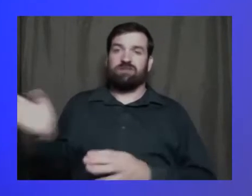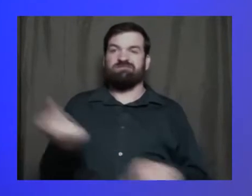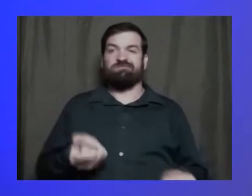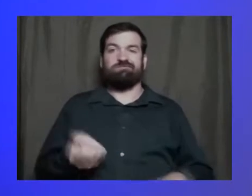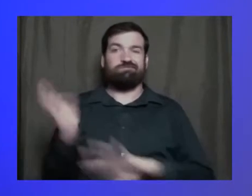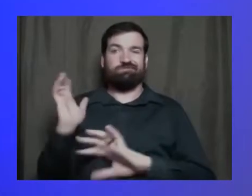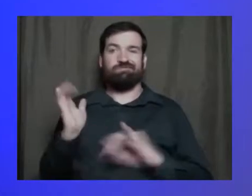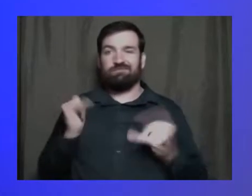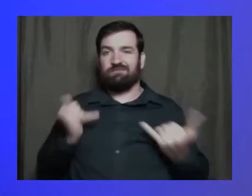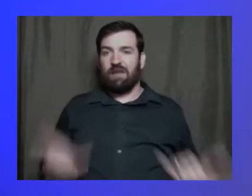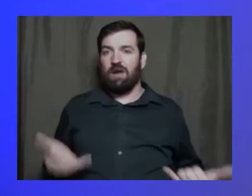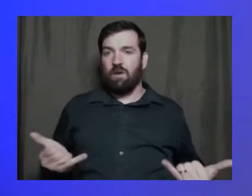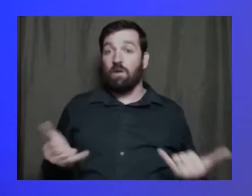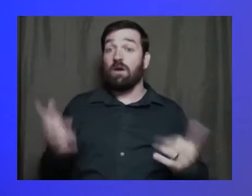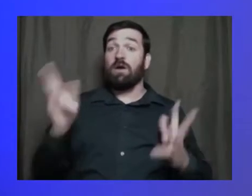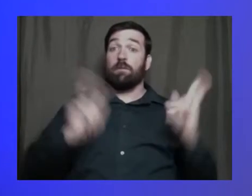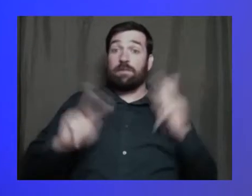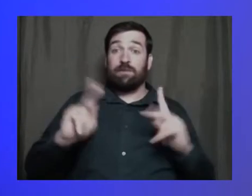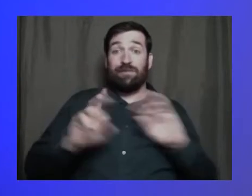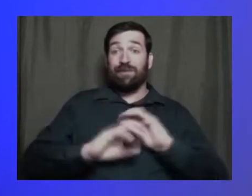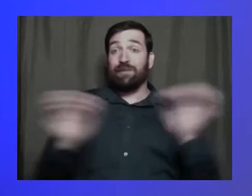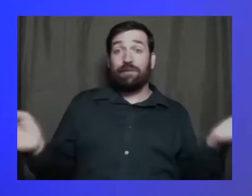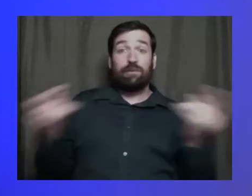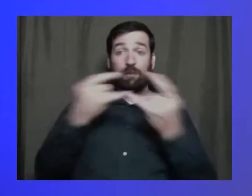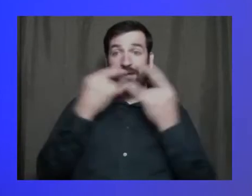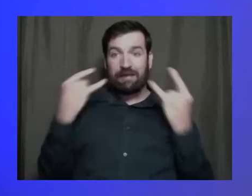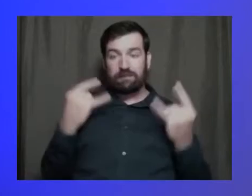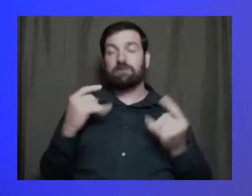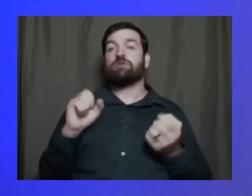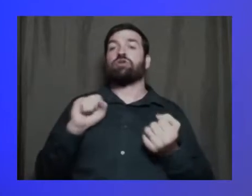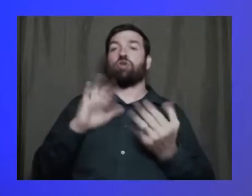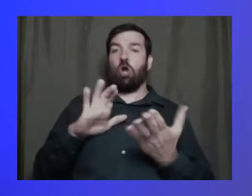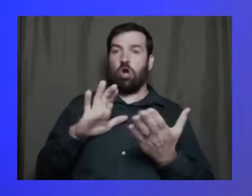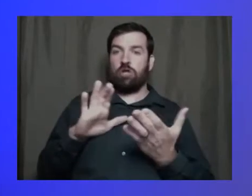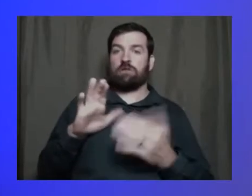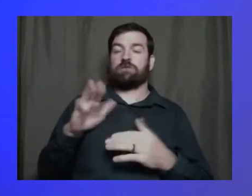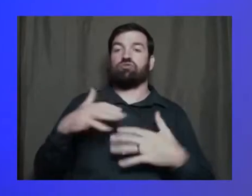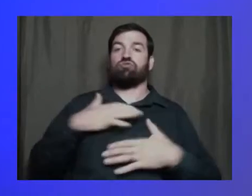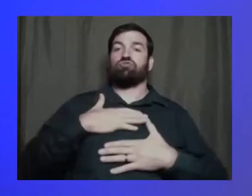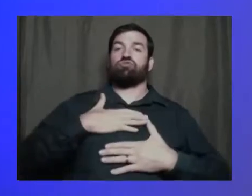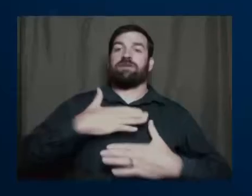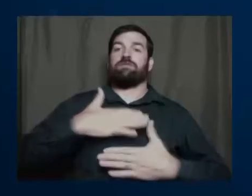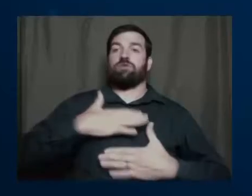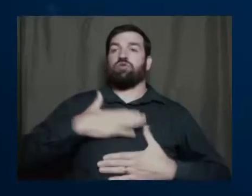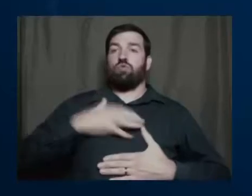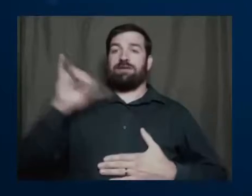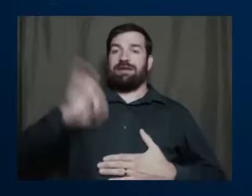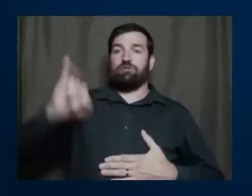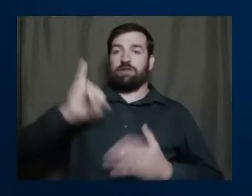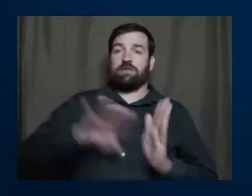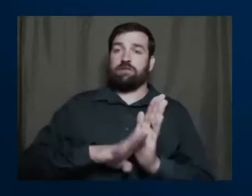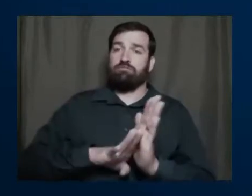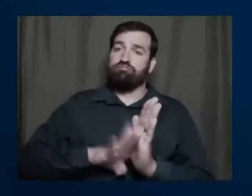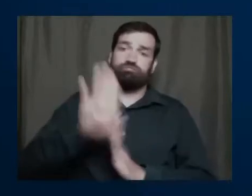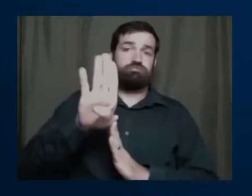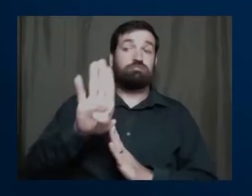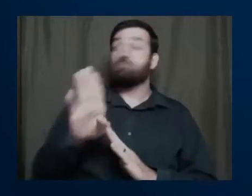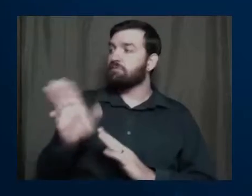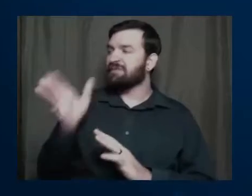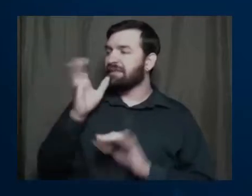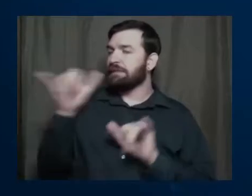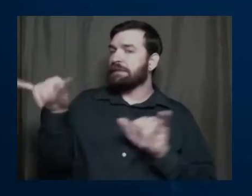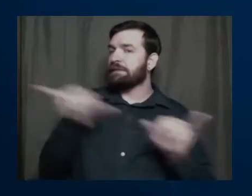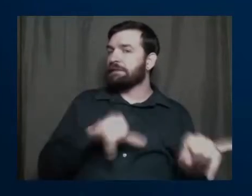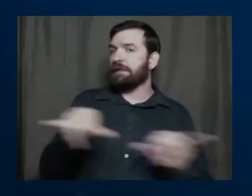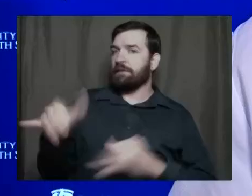and people are unmasked, and this has created this surge of respiratory illness in the summertime. Yeah, and this would be consistent with some Australian